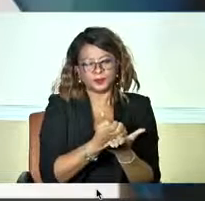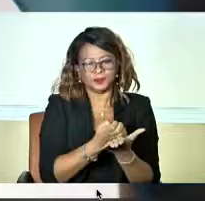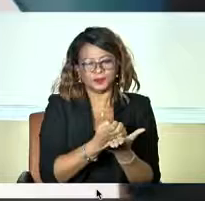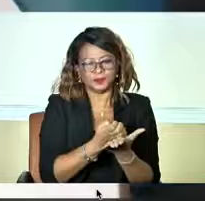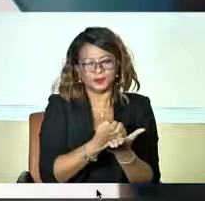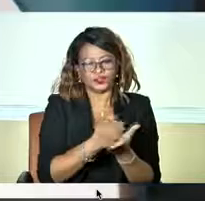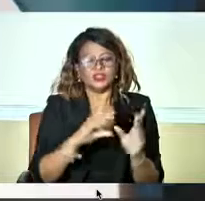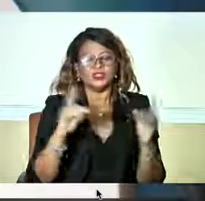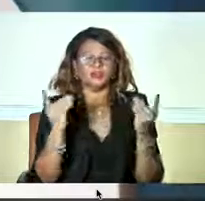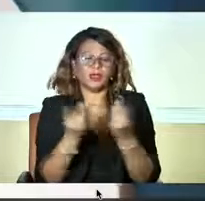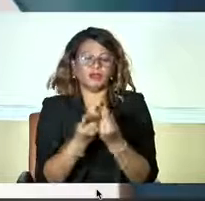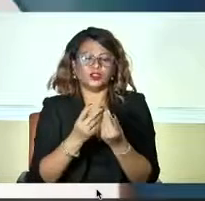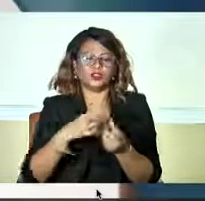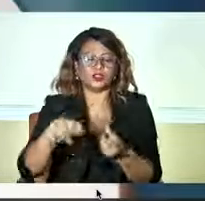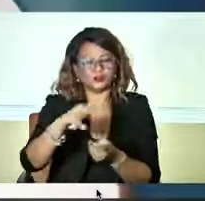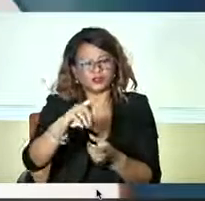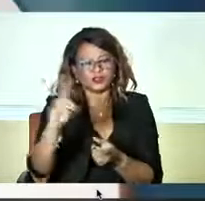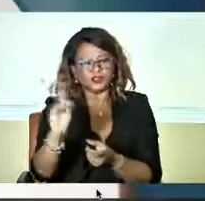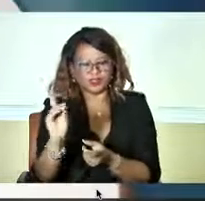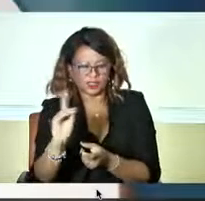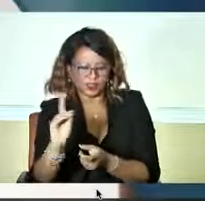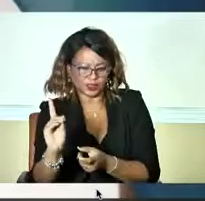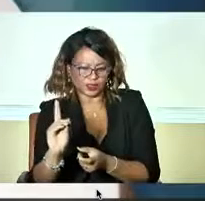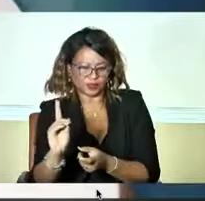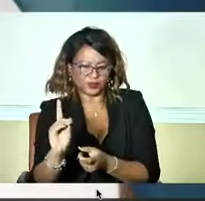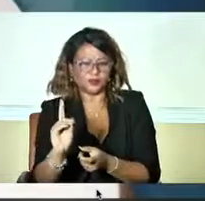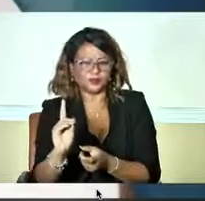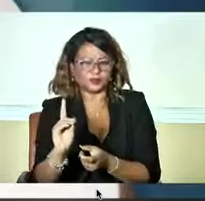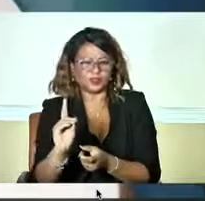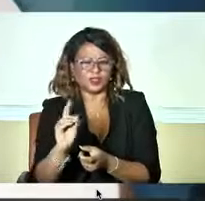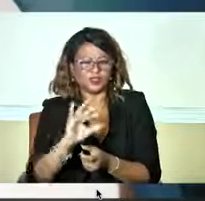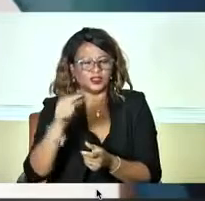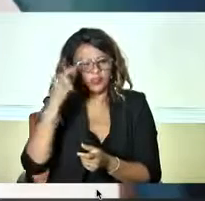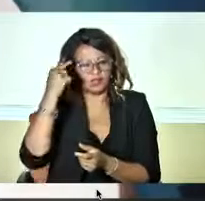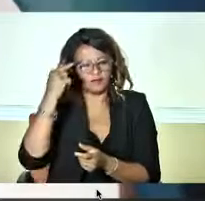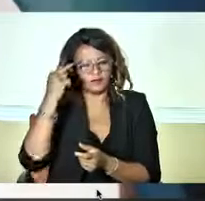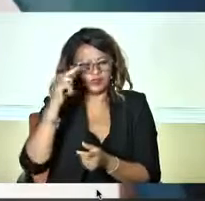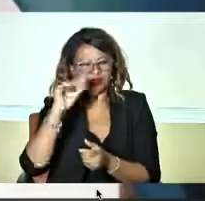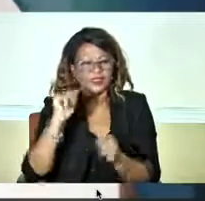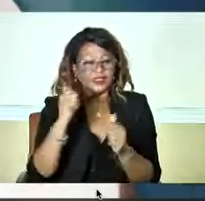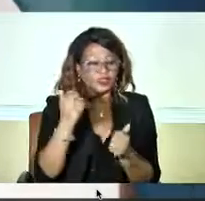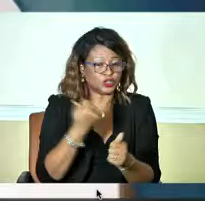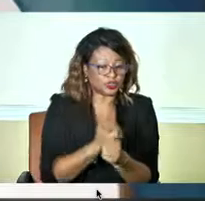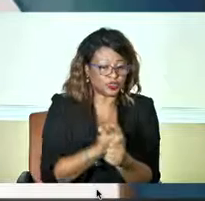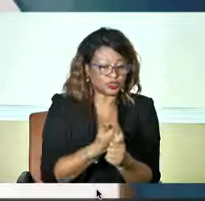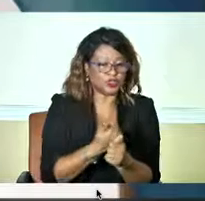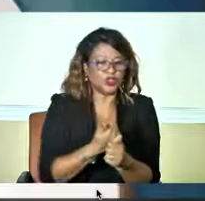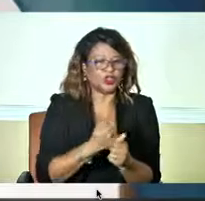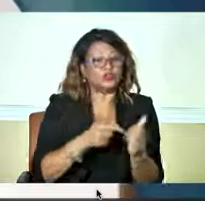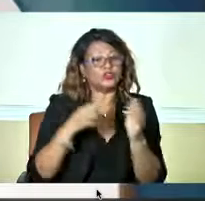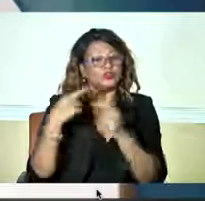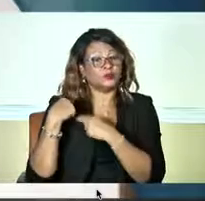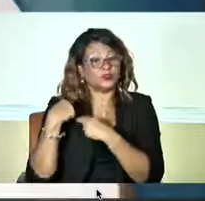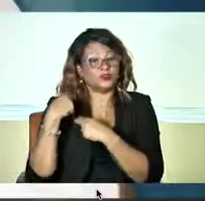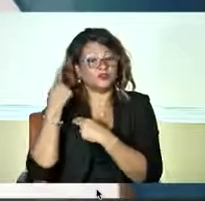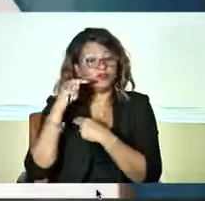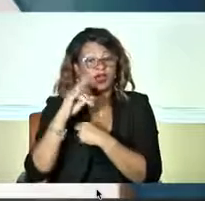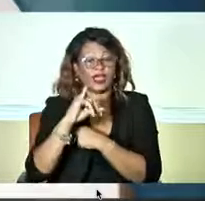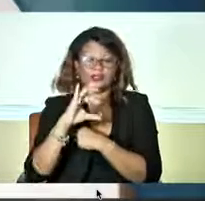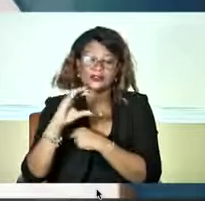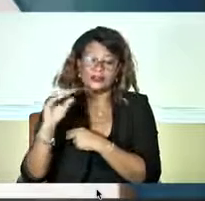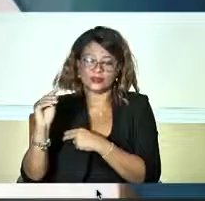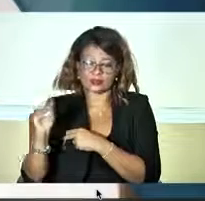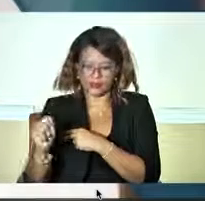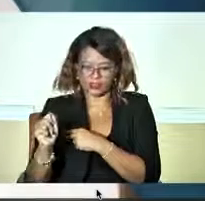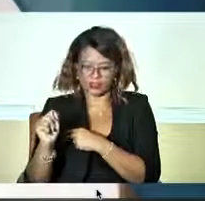The Department of Transformation and Digitization, the government agency with responsibility for